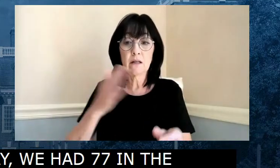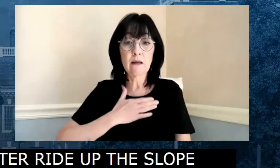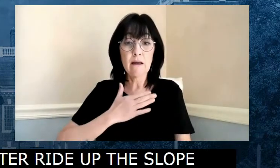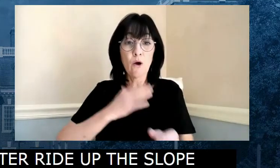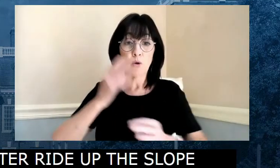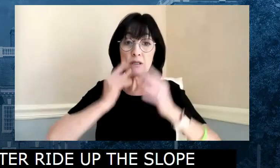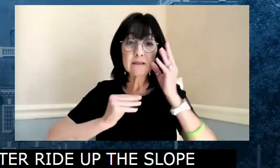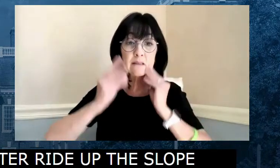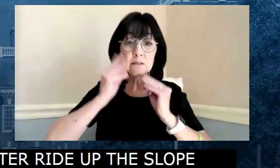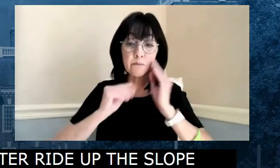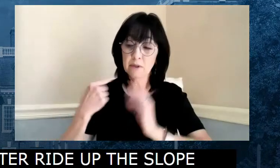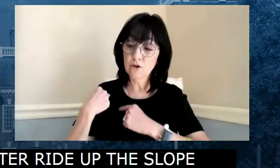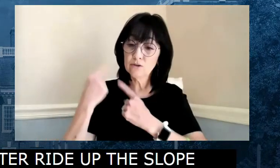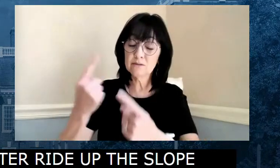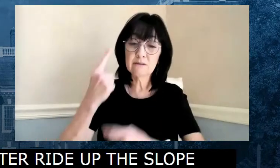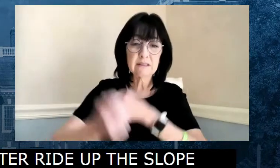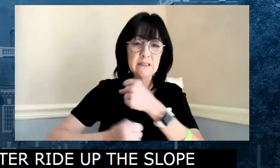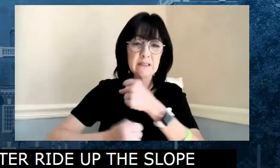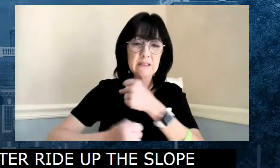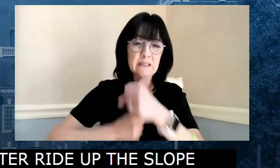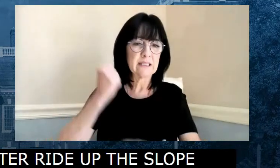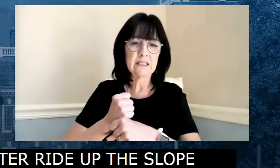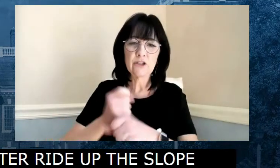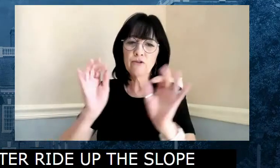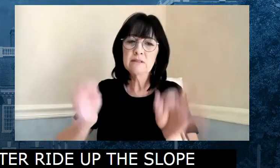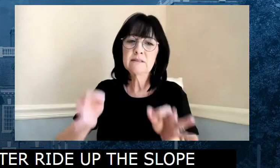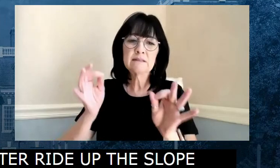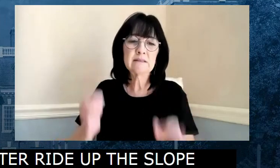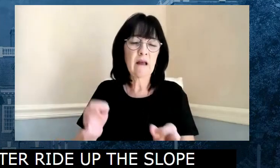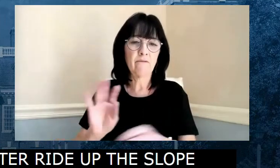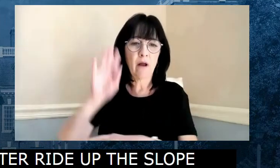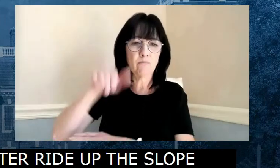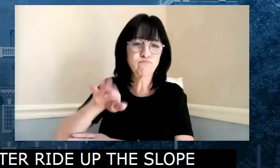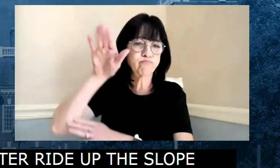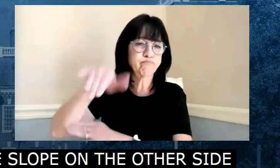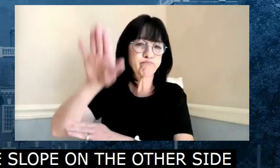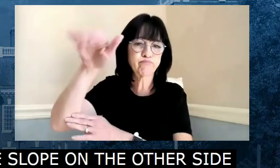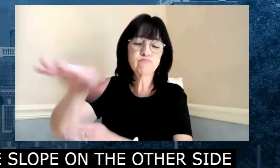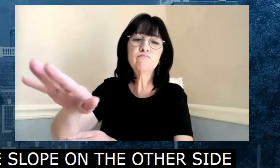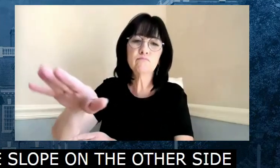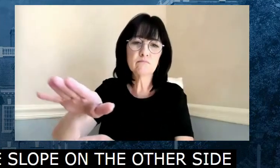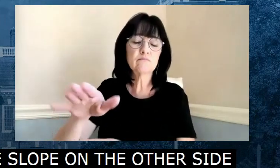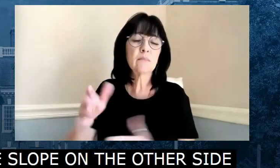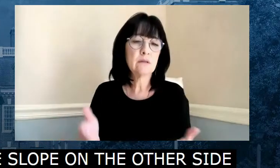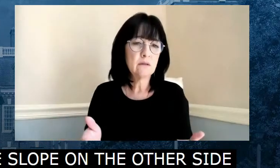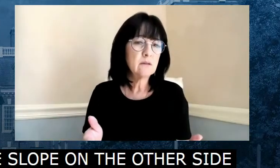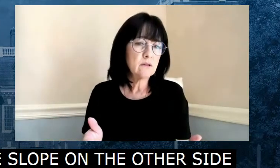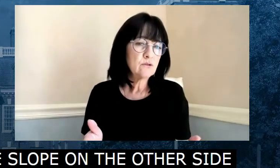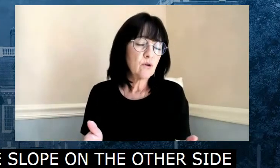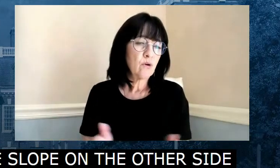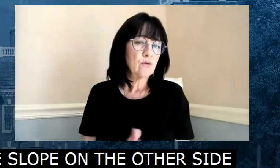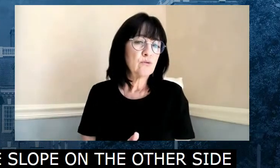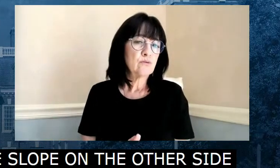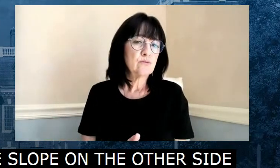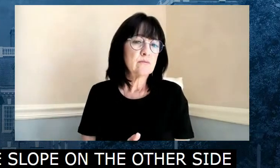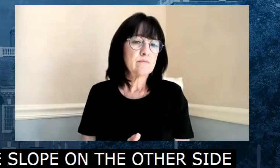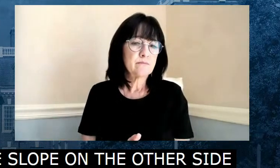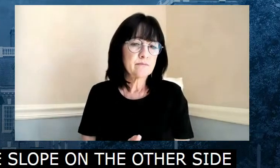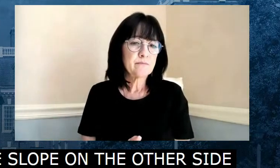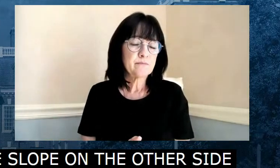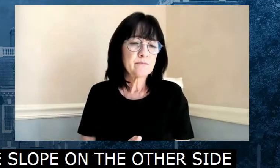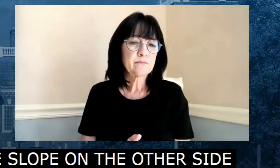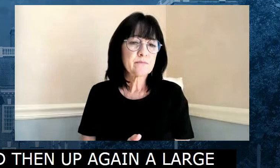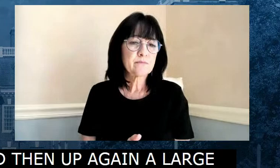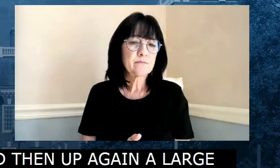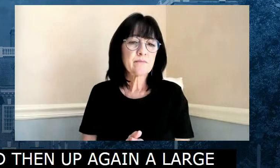the slope on the other side to June and through the summer, then up again, a large peak and late December and January, and